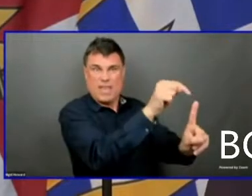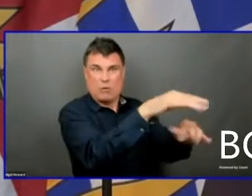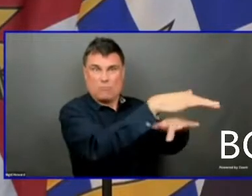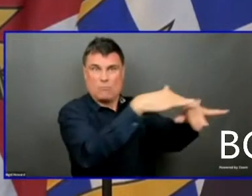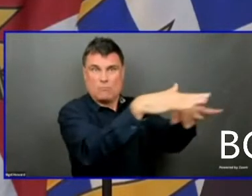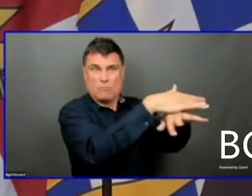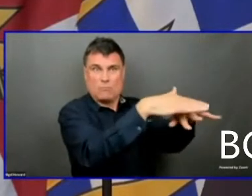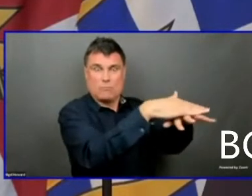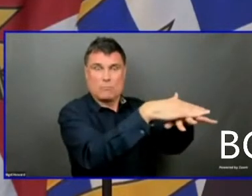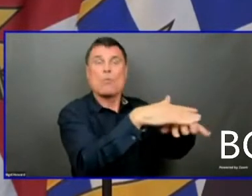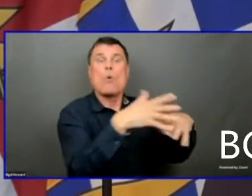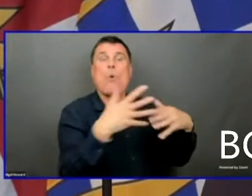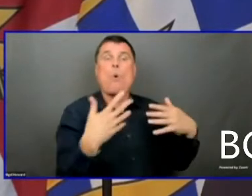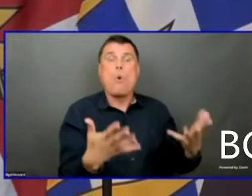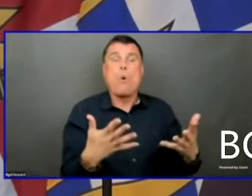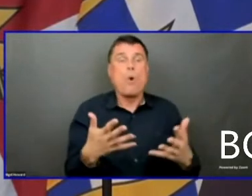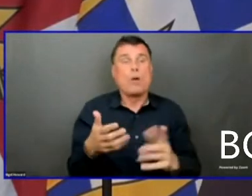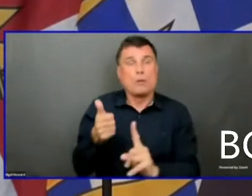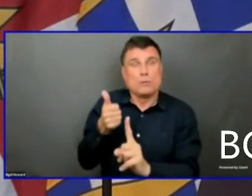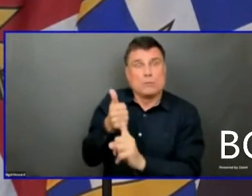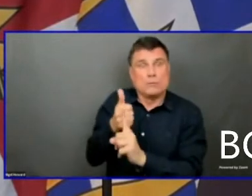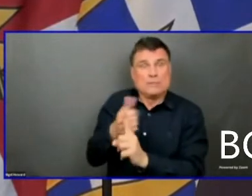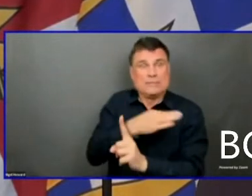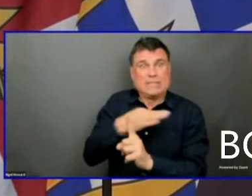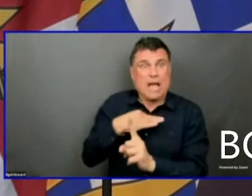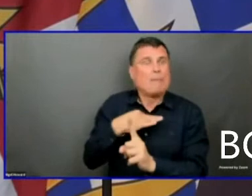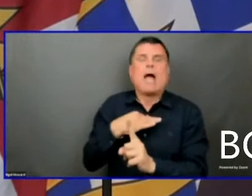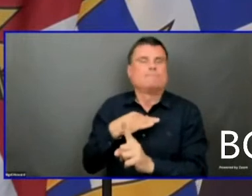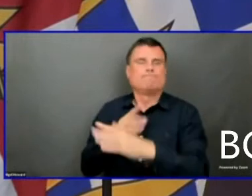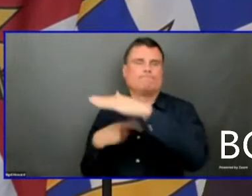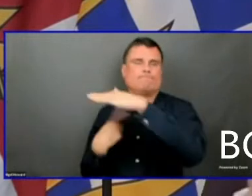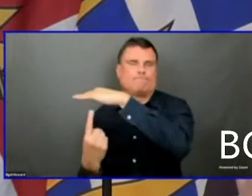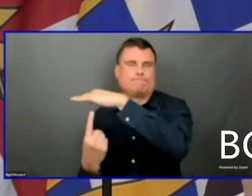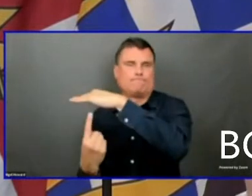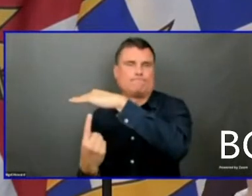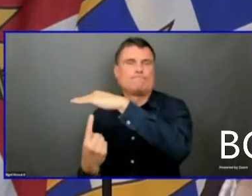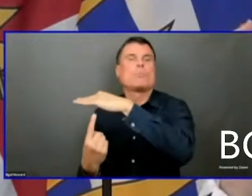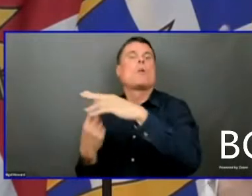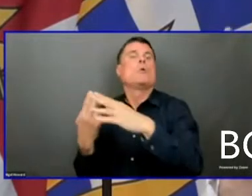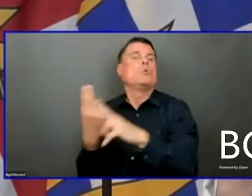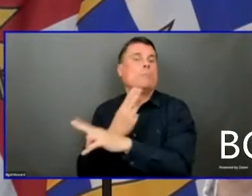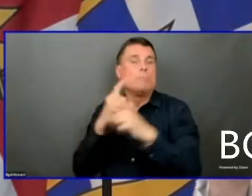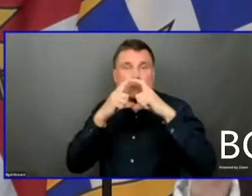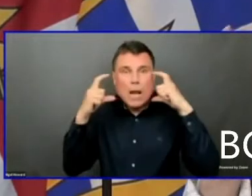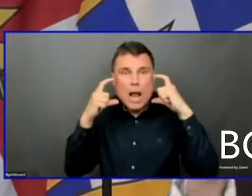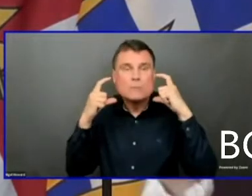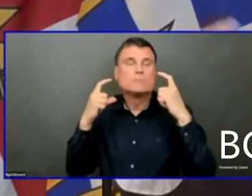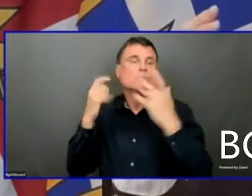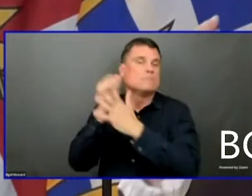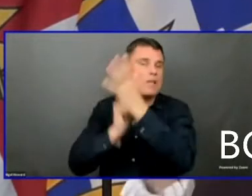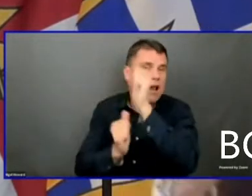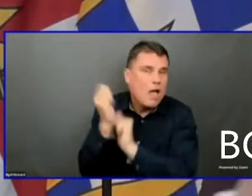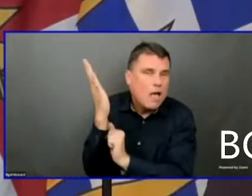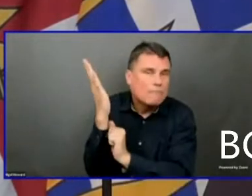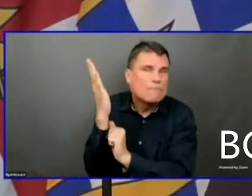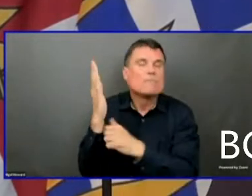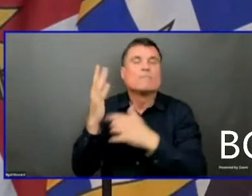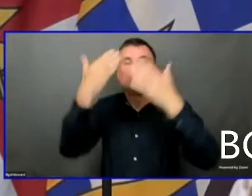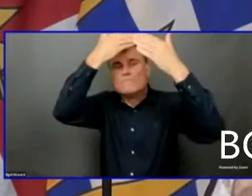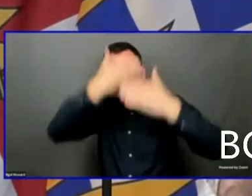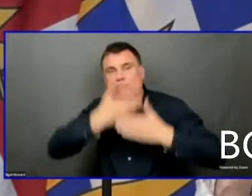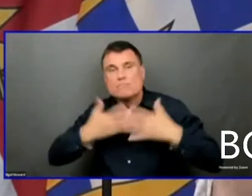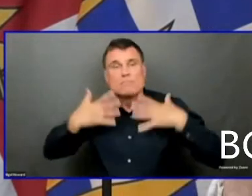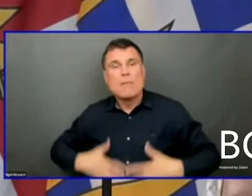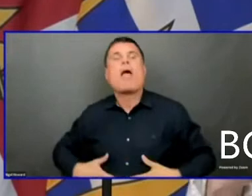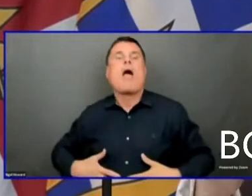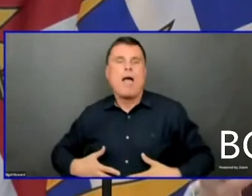control precautions like wearing of PPE. Then there was a judgment made about the risk, and that was an enhanced surveillance where we did